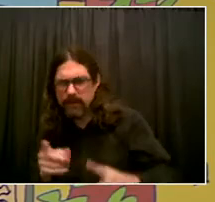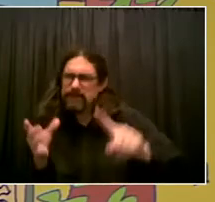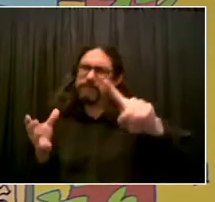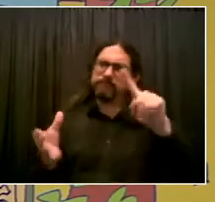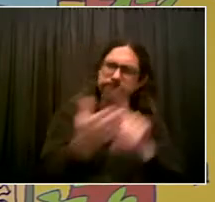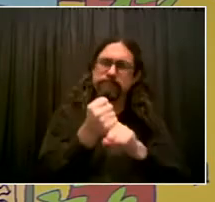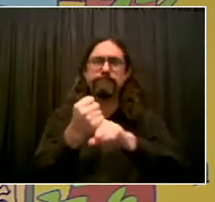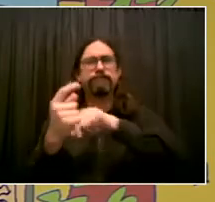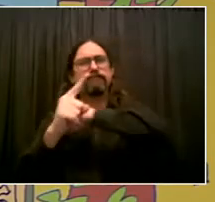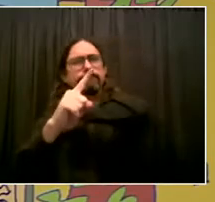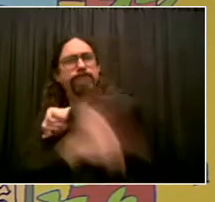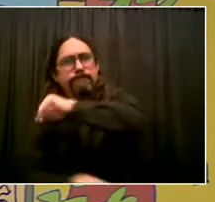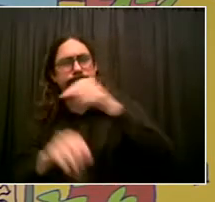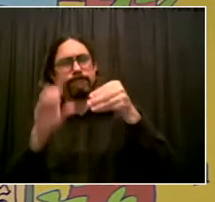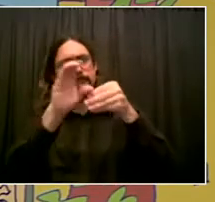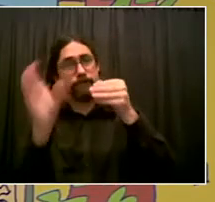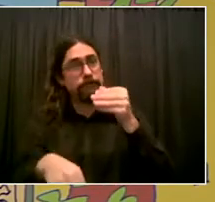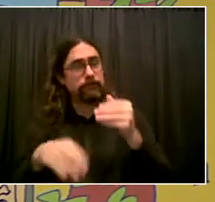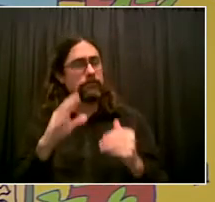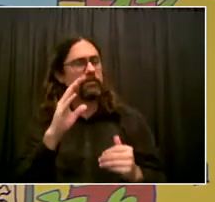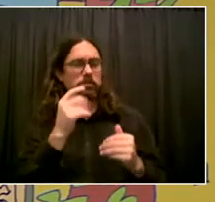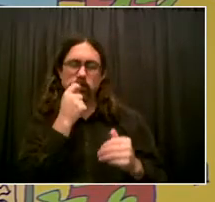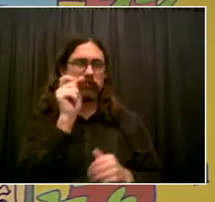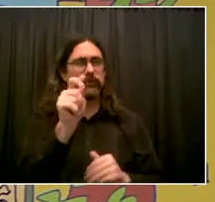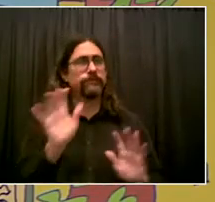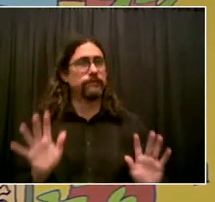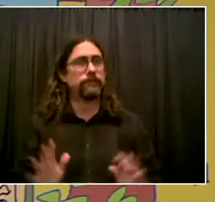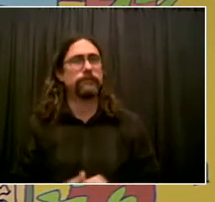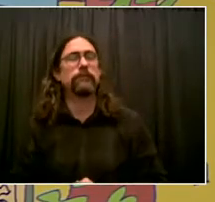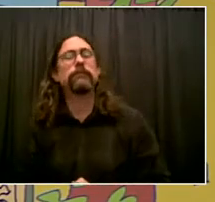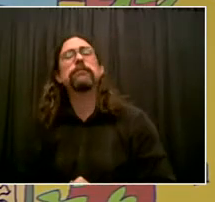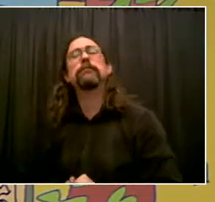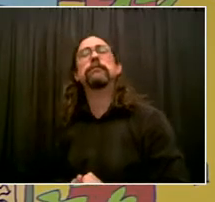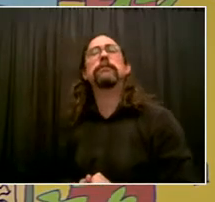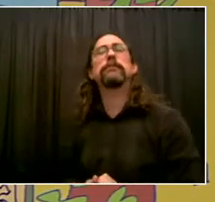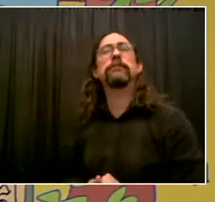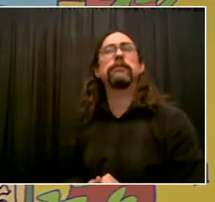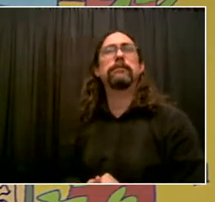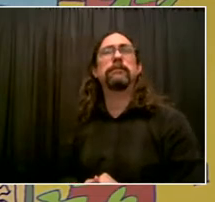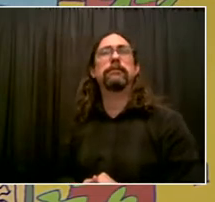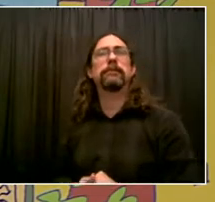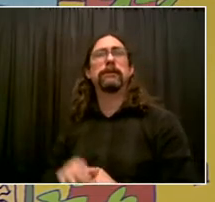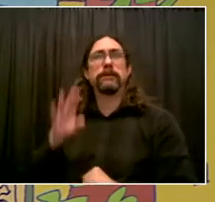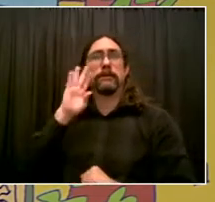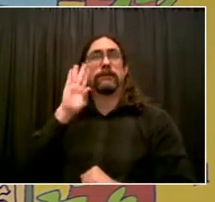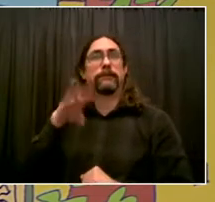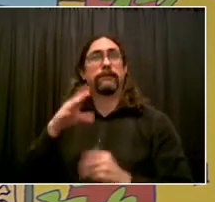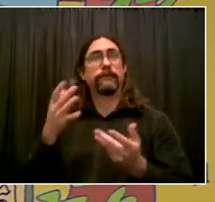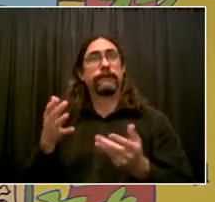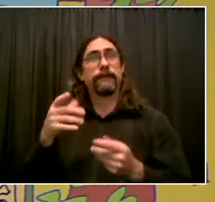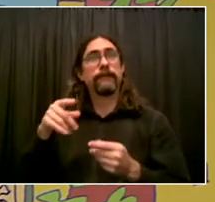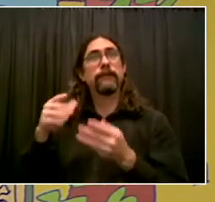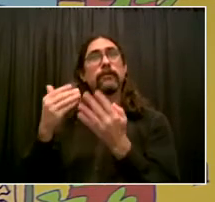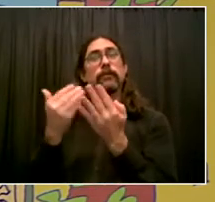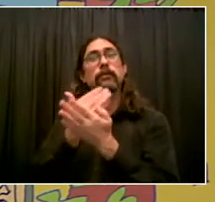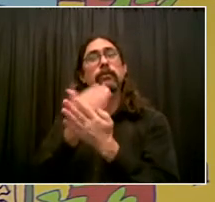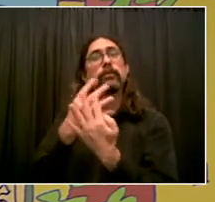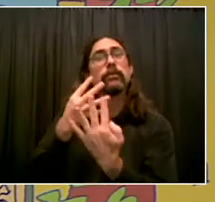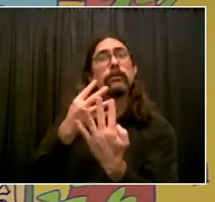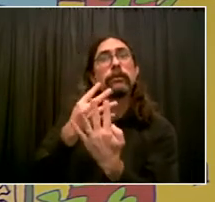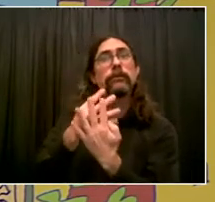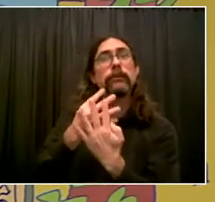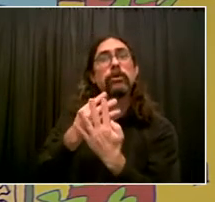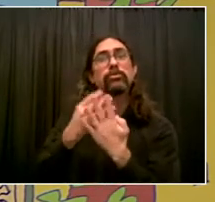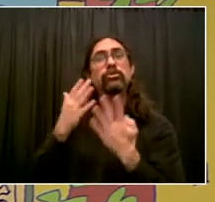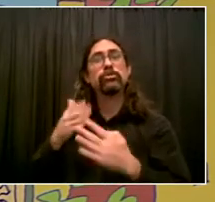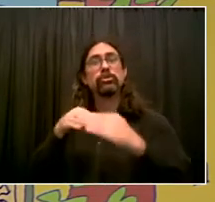The cells, when people come in originally in intake, that situation has been very greatly changed. So reporting about what was before does